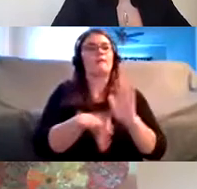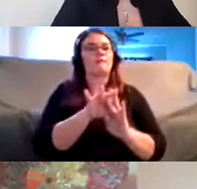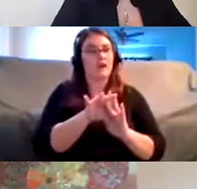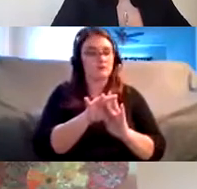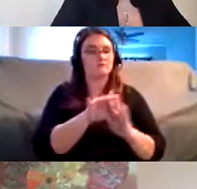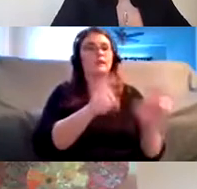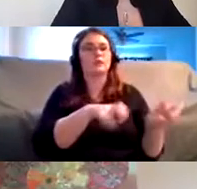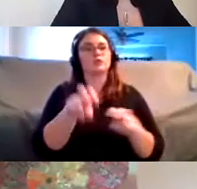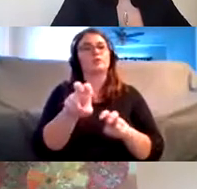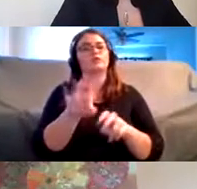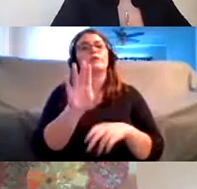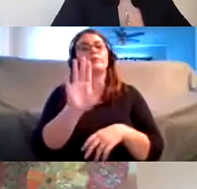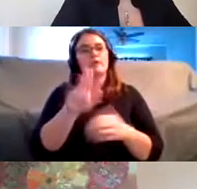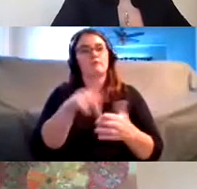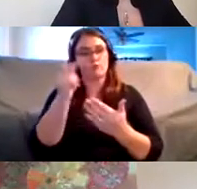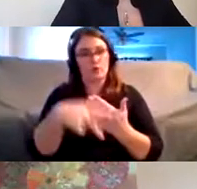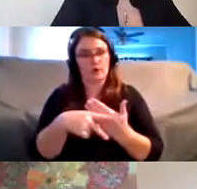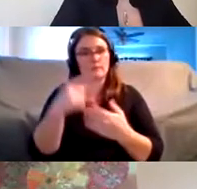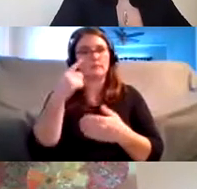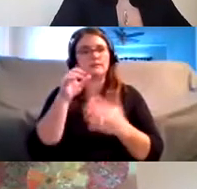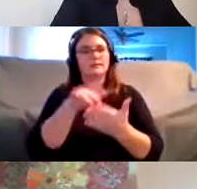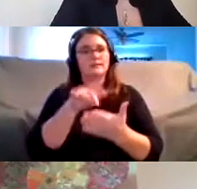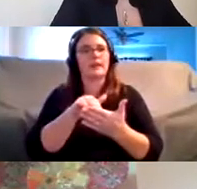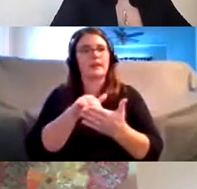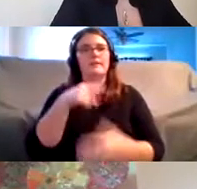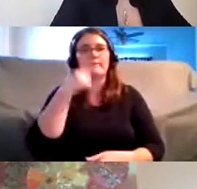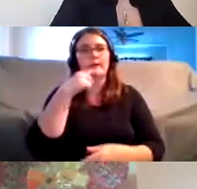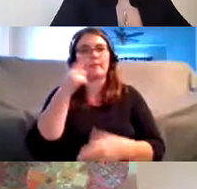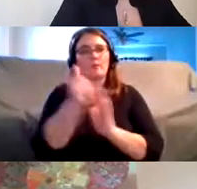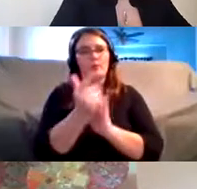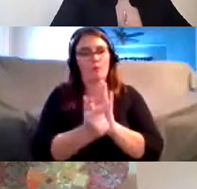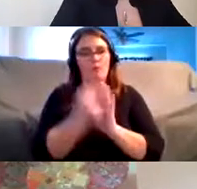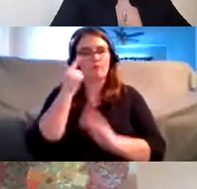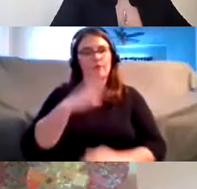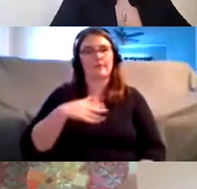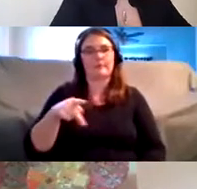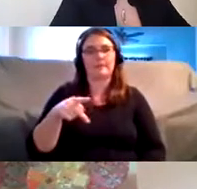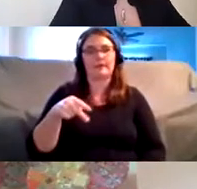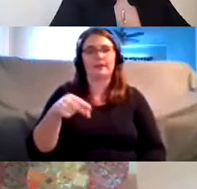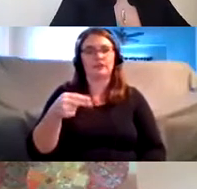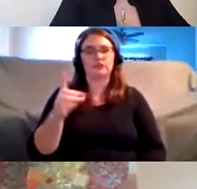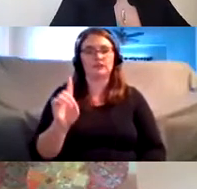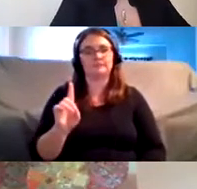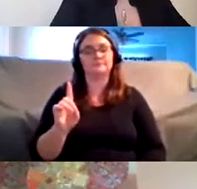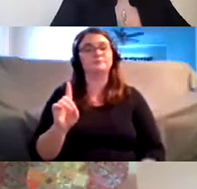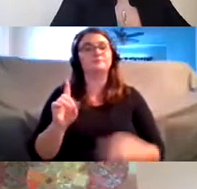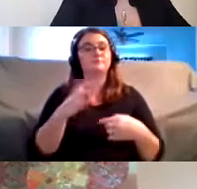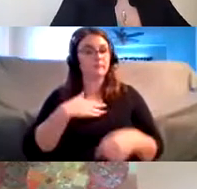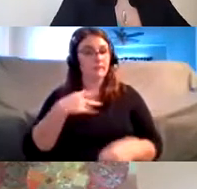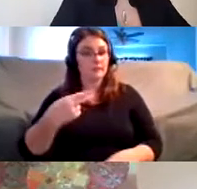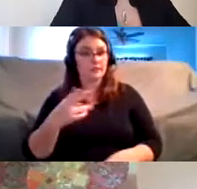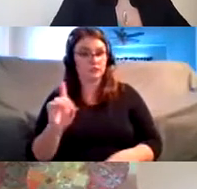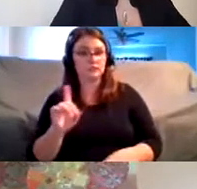law for my PhD. So my PhD is in public law. Right